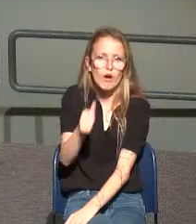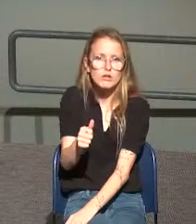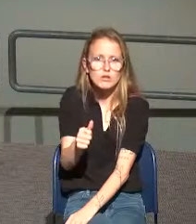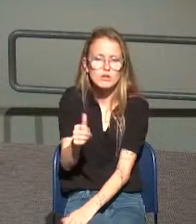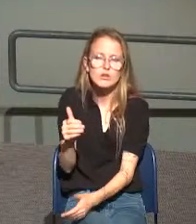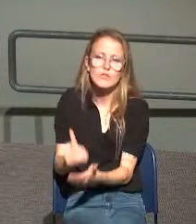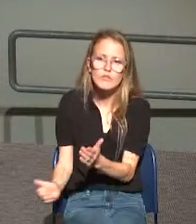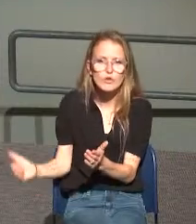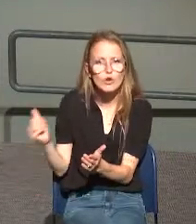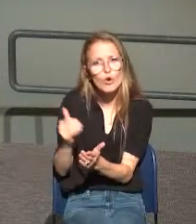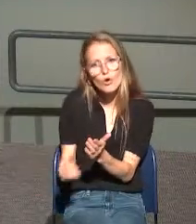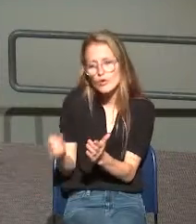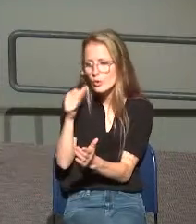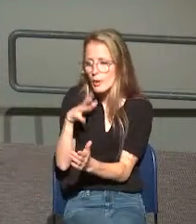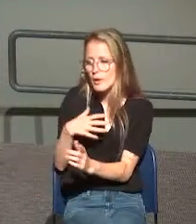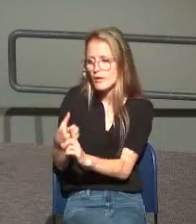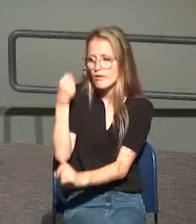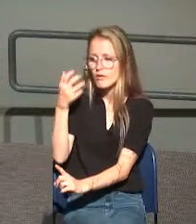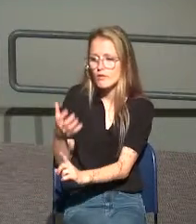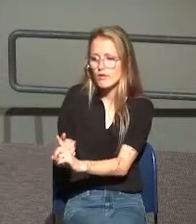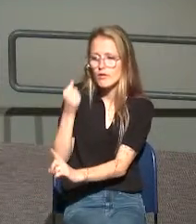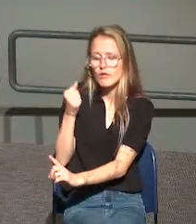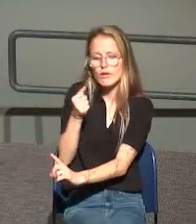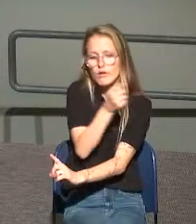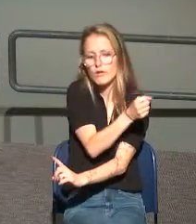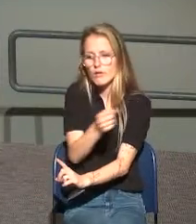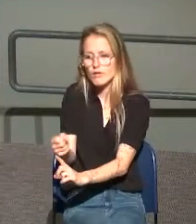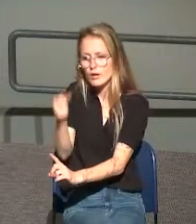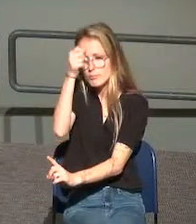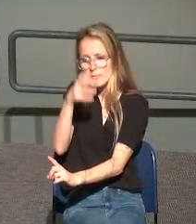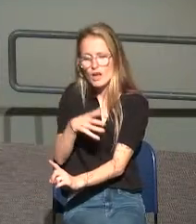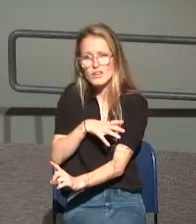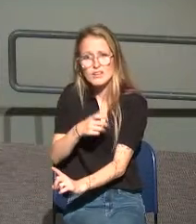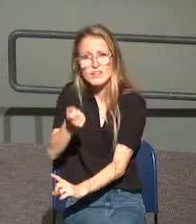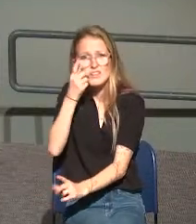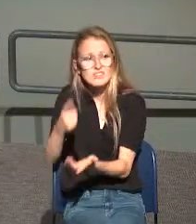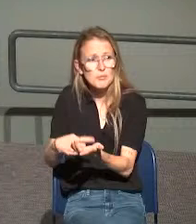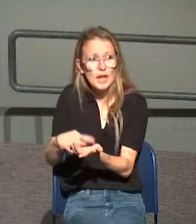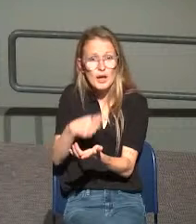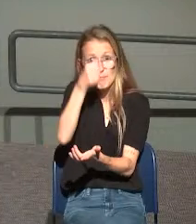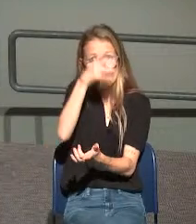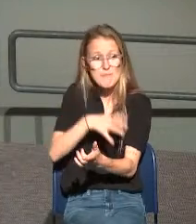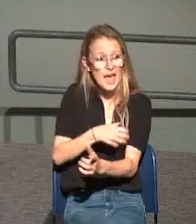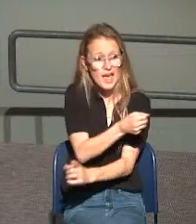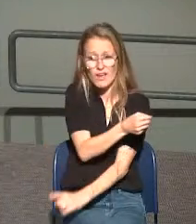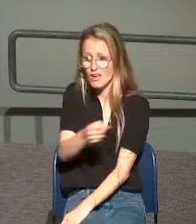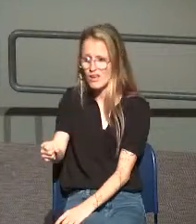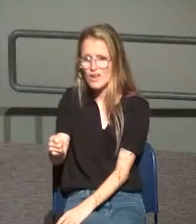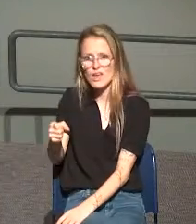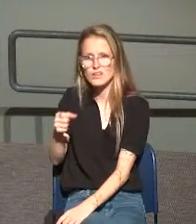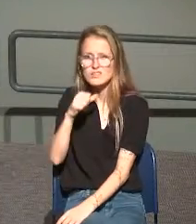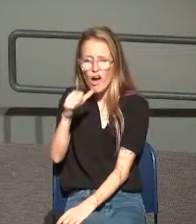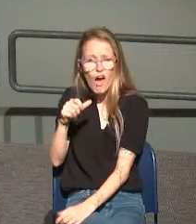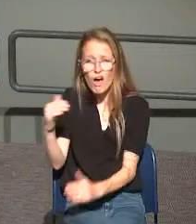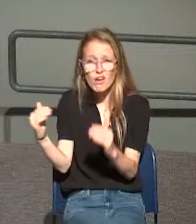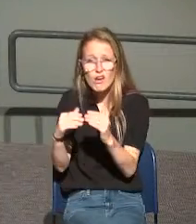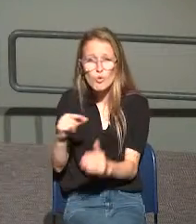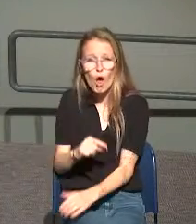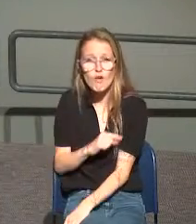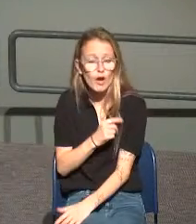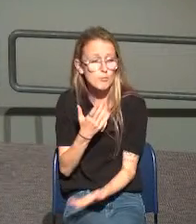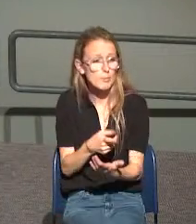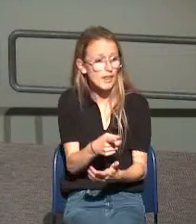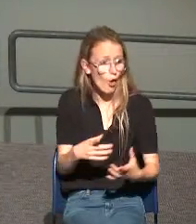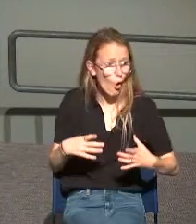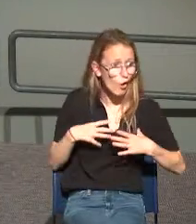off of missions and men were brought in, sometimes less qualified men were brought in, or perhaps they were on their day off or something.